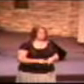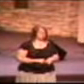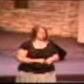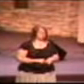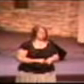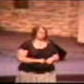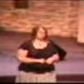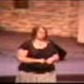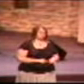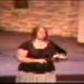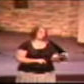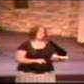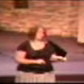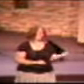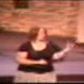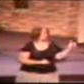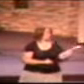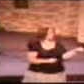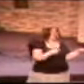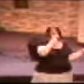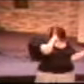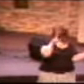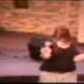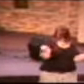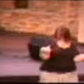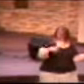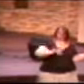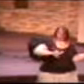that other people didn't think needed much help